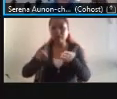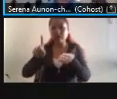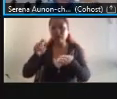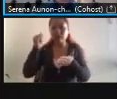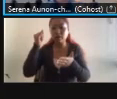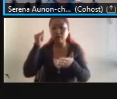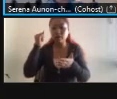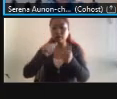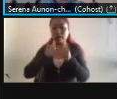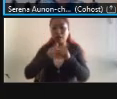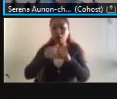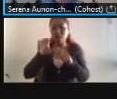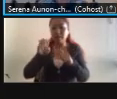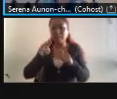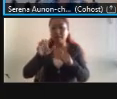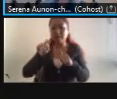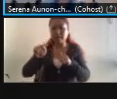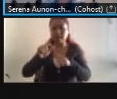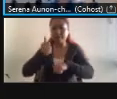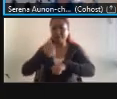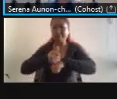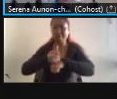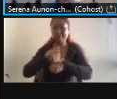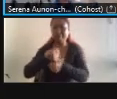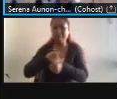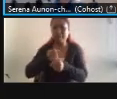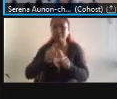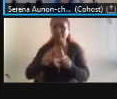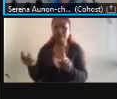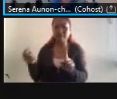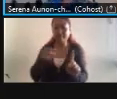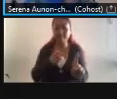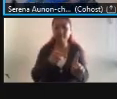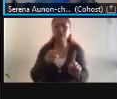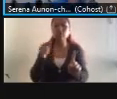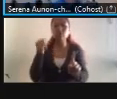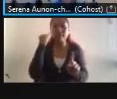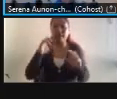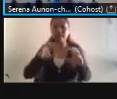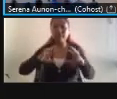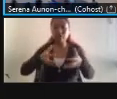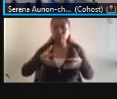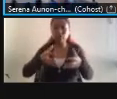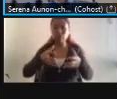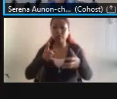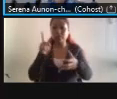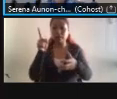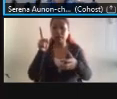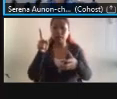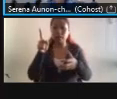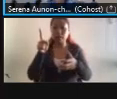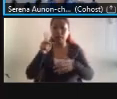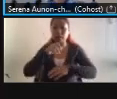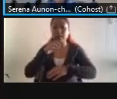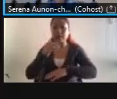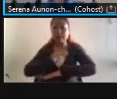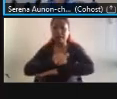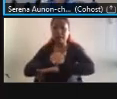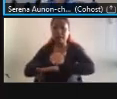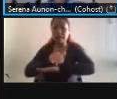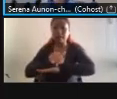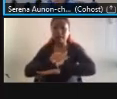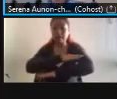Very cool, but we'll go back to the topics. So these are the things, though, that when the crew's up there and we are floating around the dinner table at night, that we talk